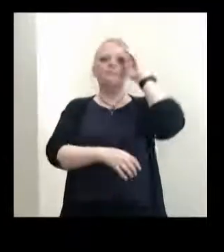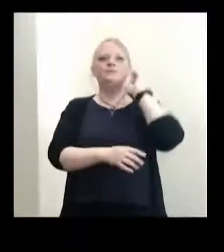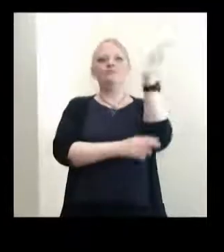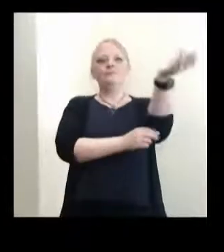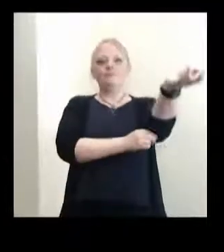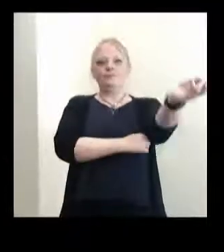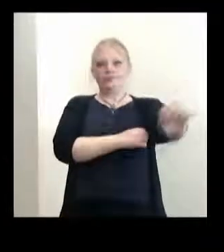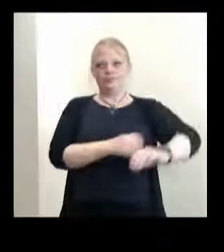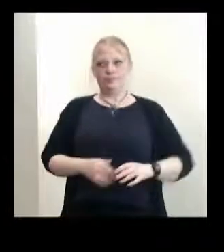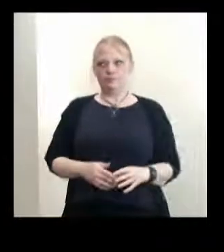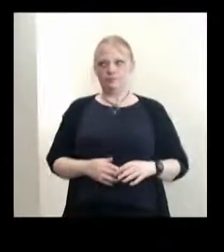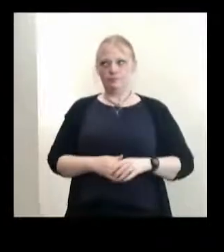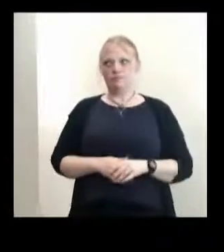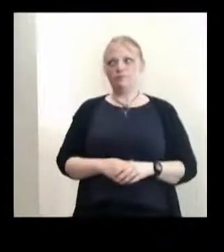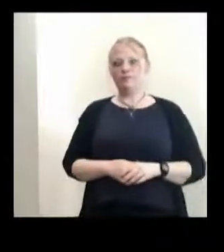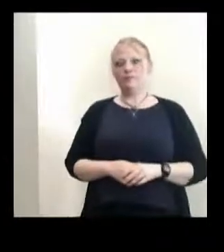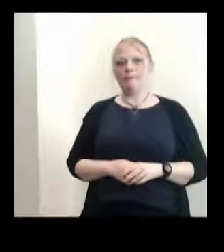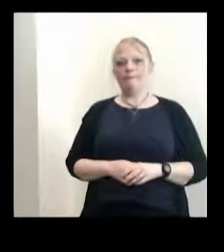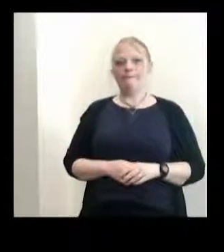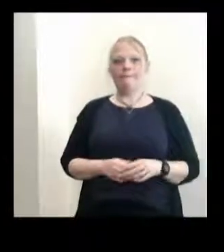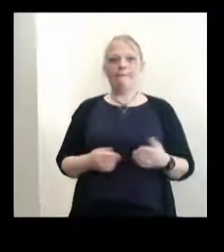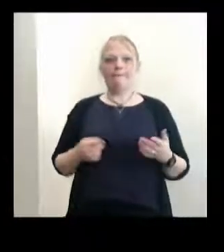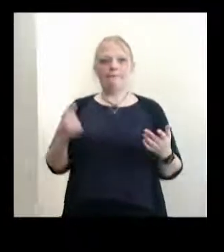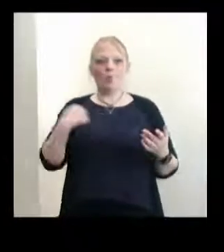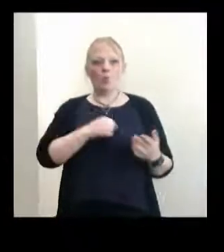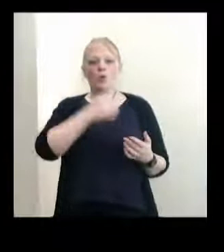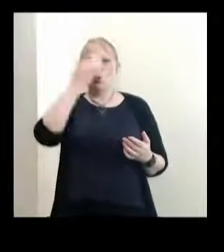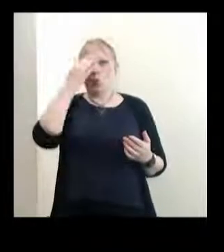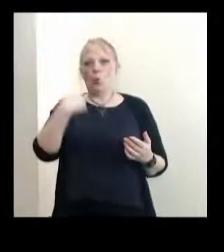we know we want to return to normal.